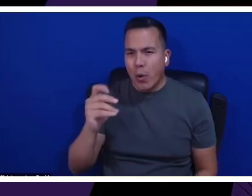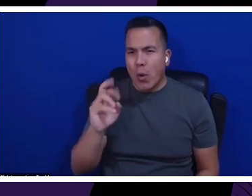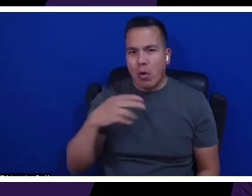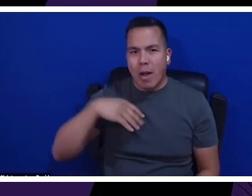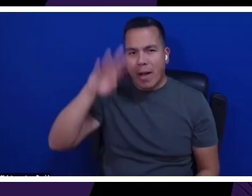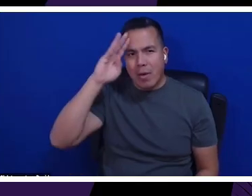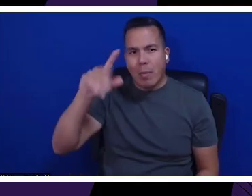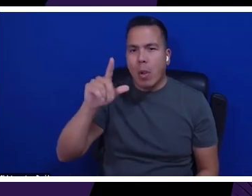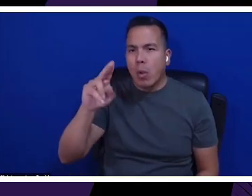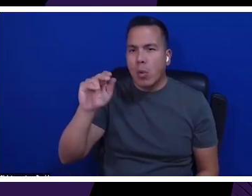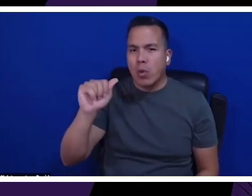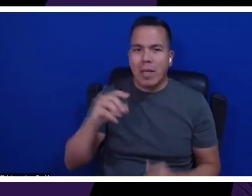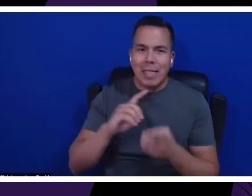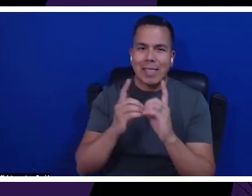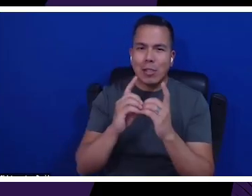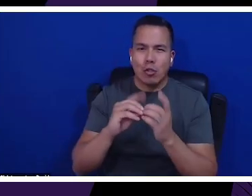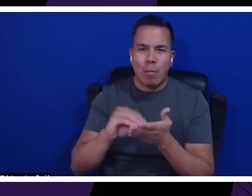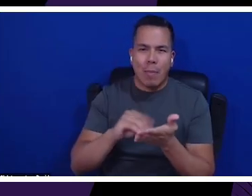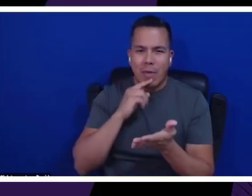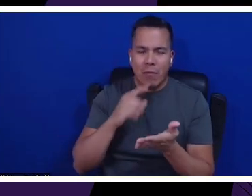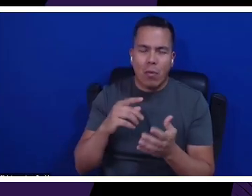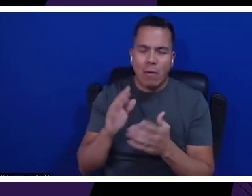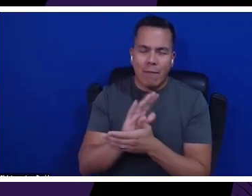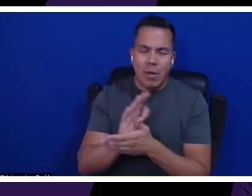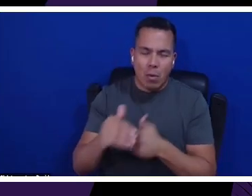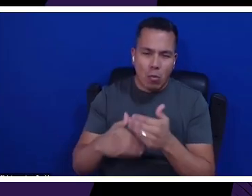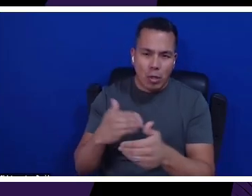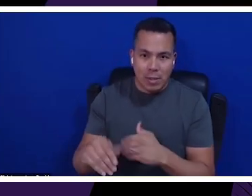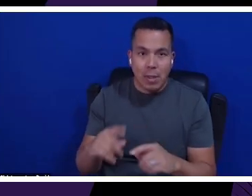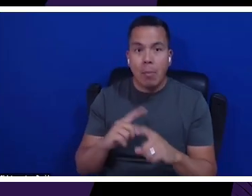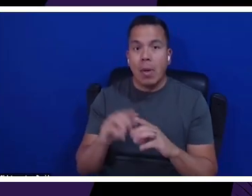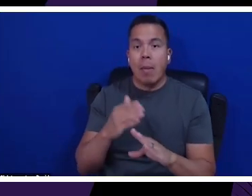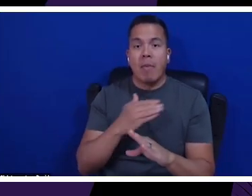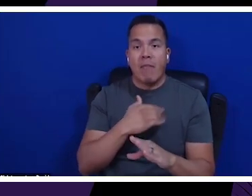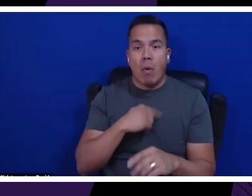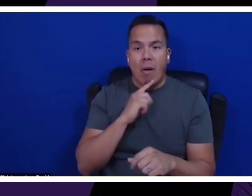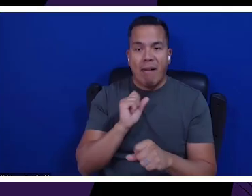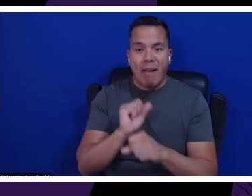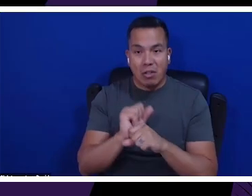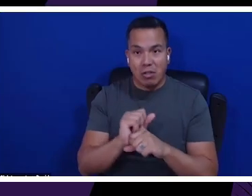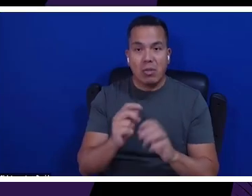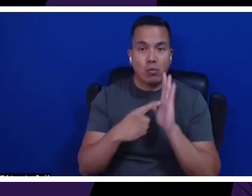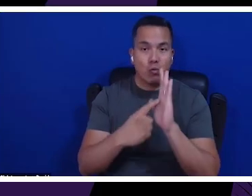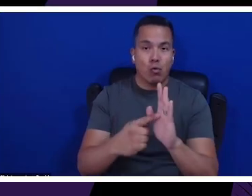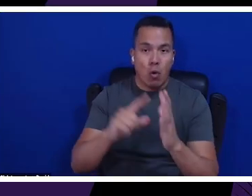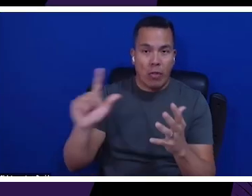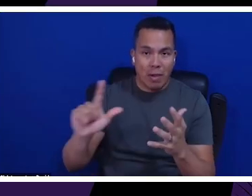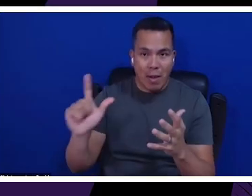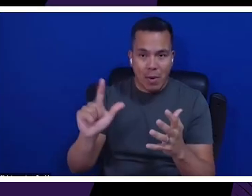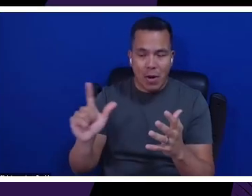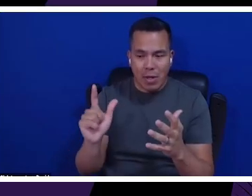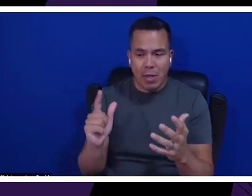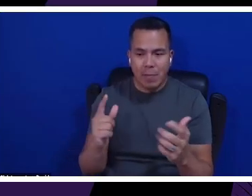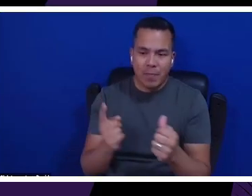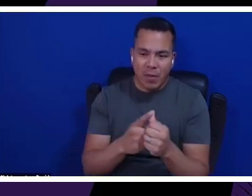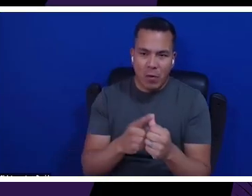Mapping Library for processing. But before we see the library, let's